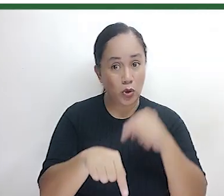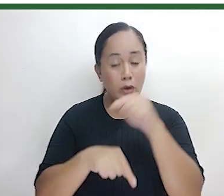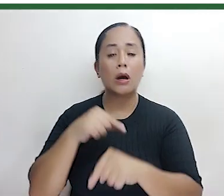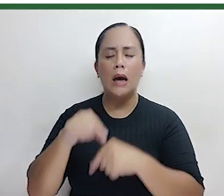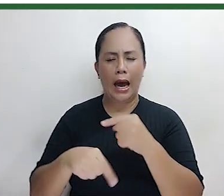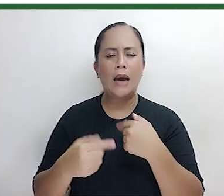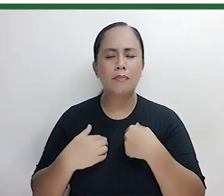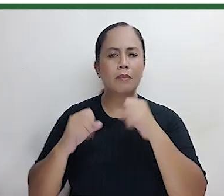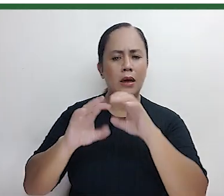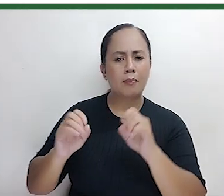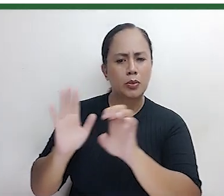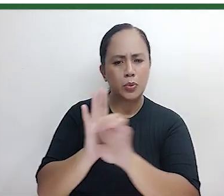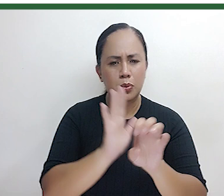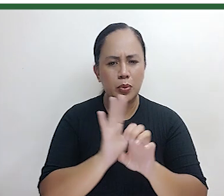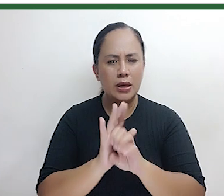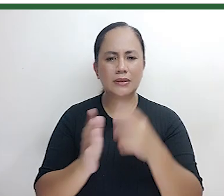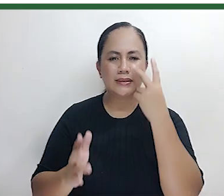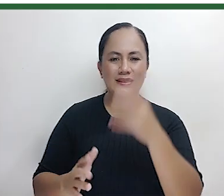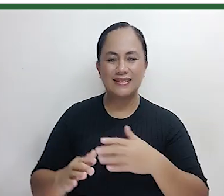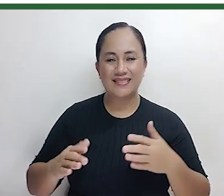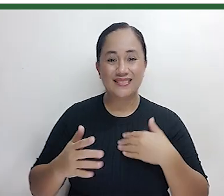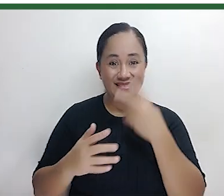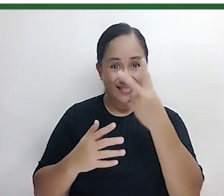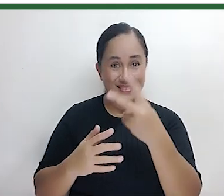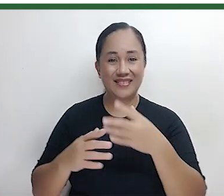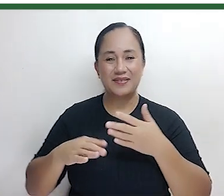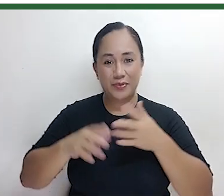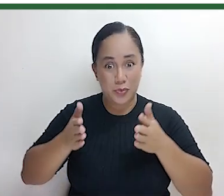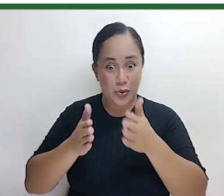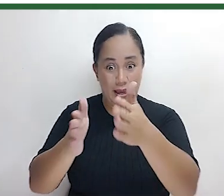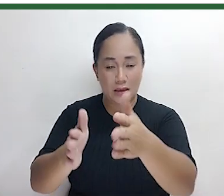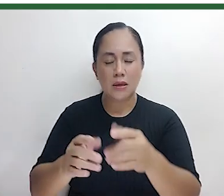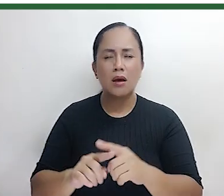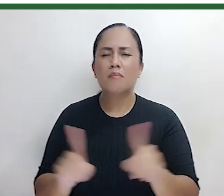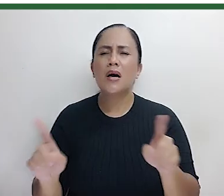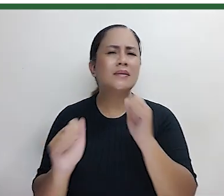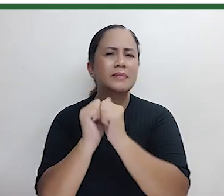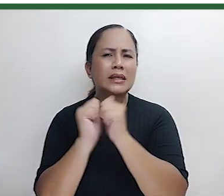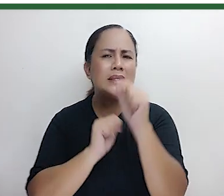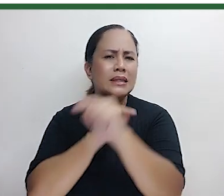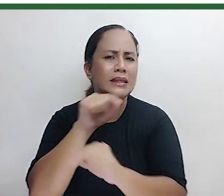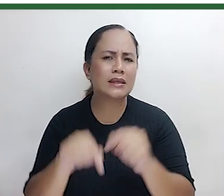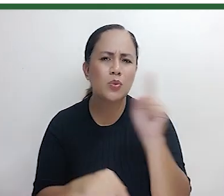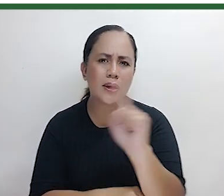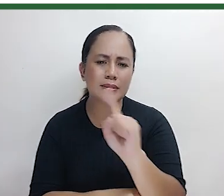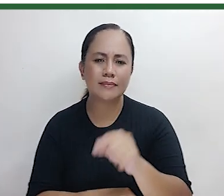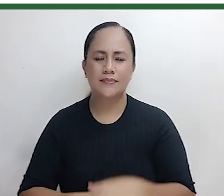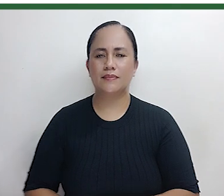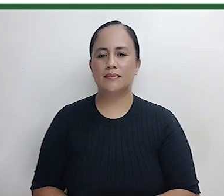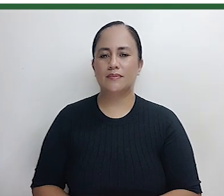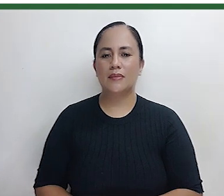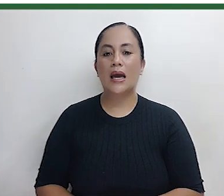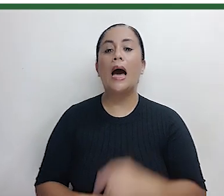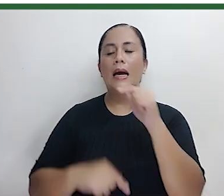Intersection itself has many analogies like that of a crossroad. But what really is